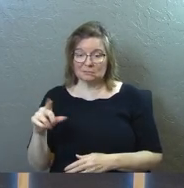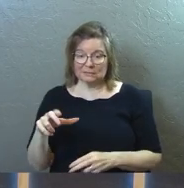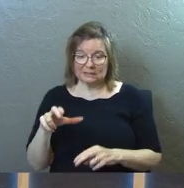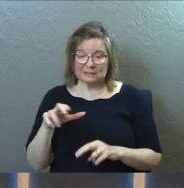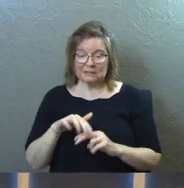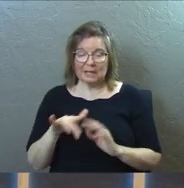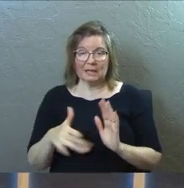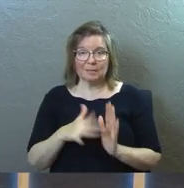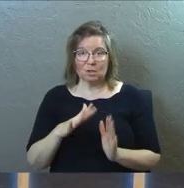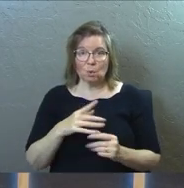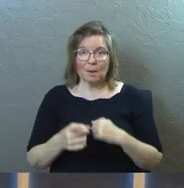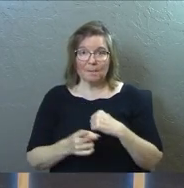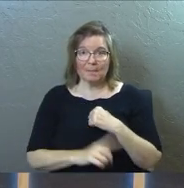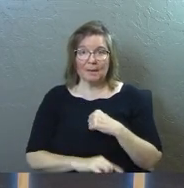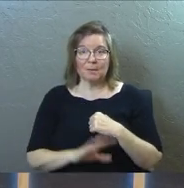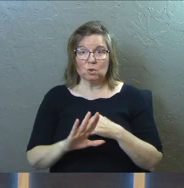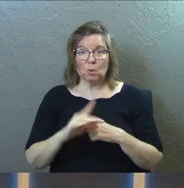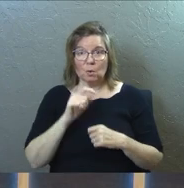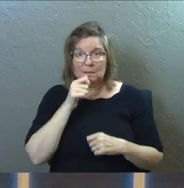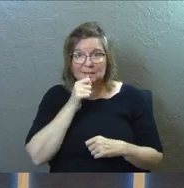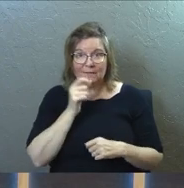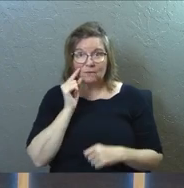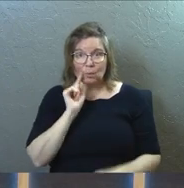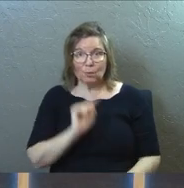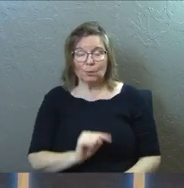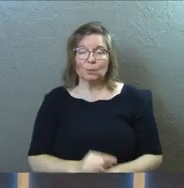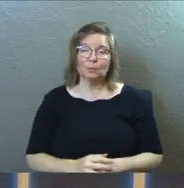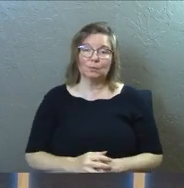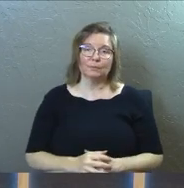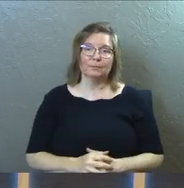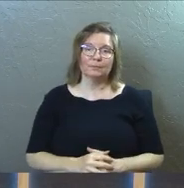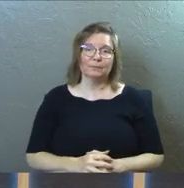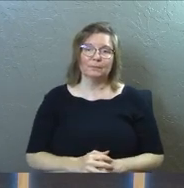sat in the middle of your punishment and your suffering for you.